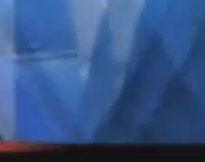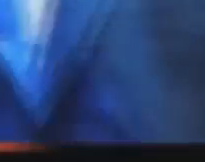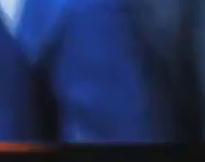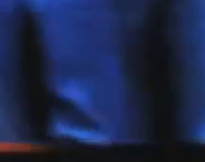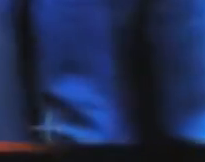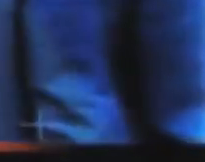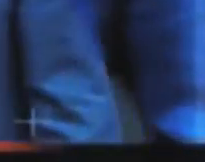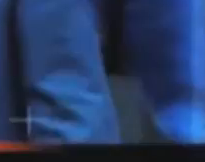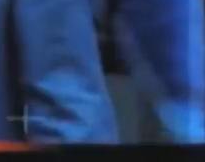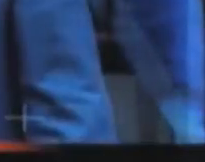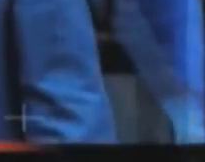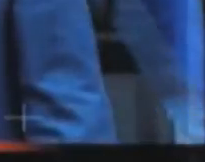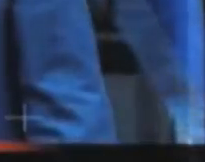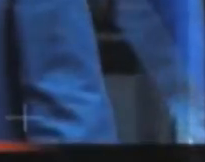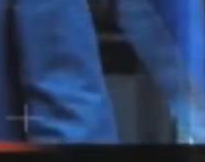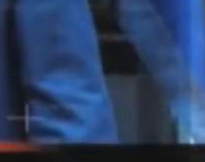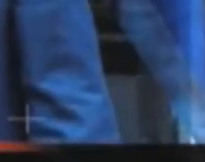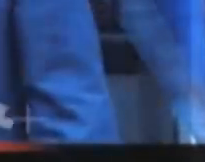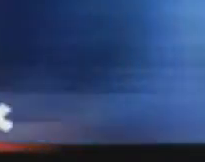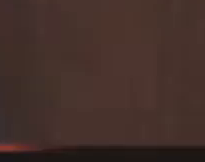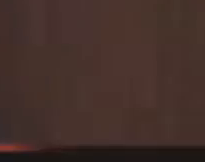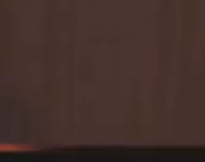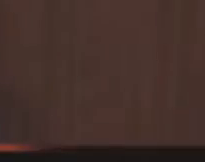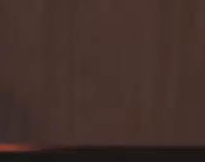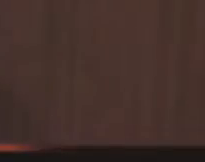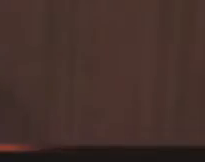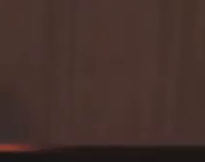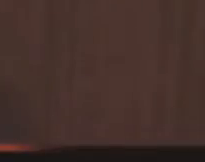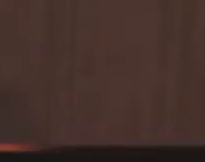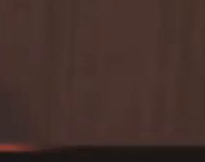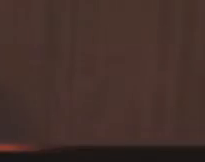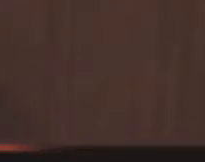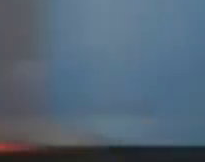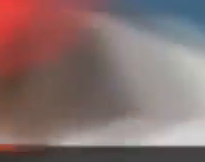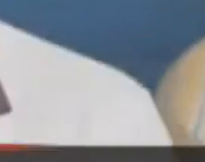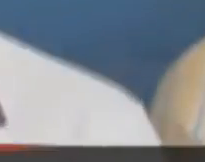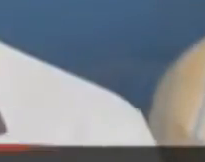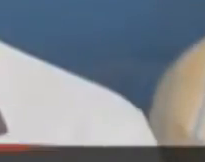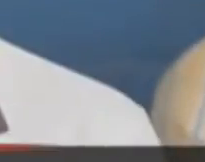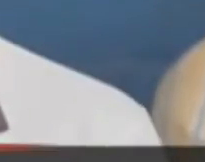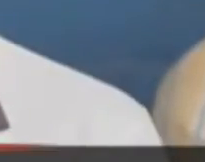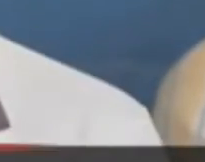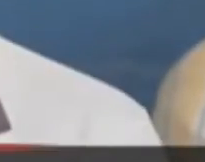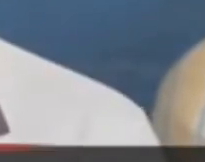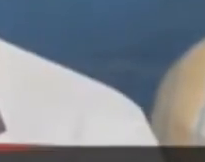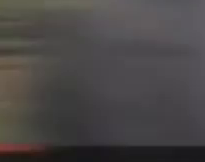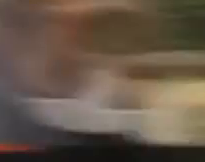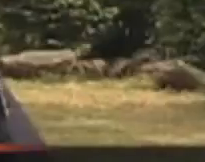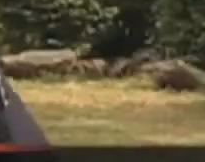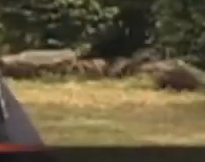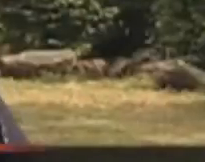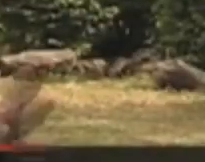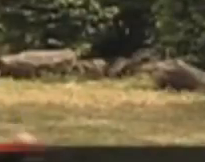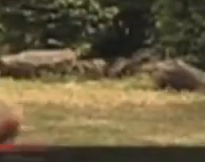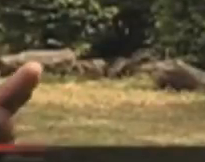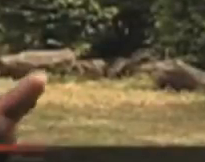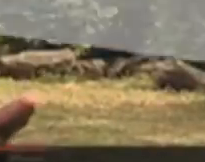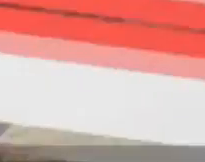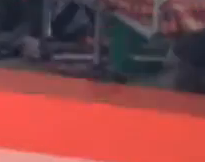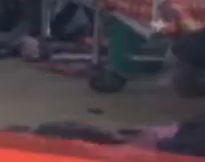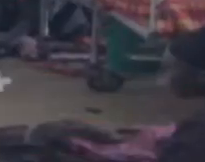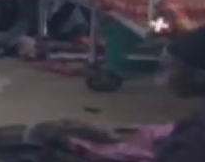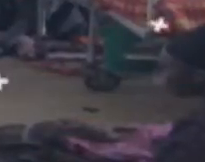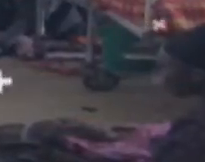BBI. We don't care, let BBI collapse. Money is everything to us. Hapa Kenya, kila mtu anatoa ushuru. Instead of always